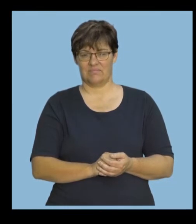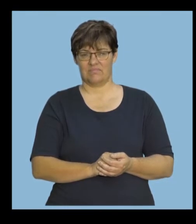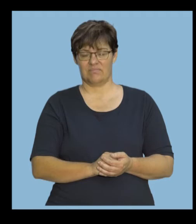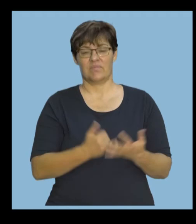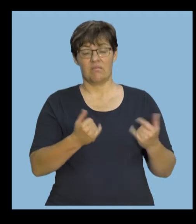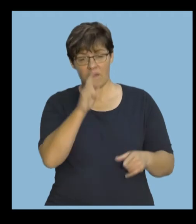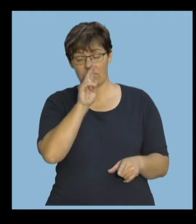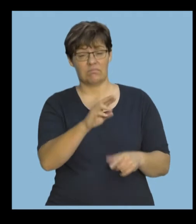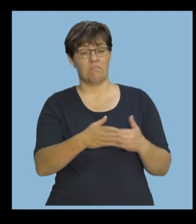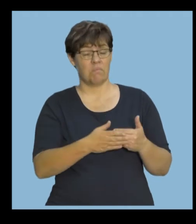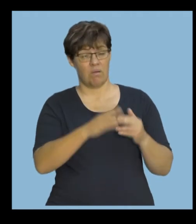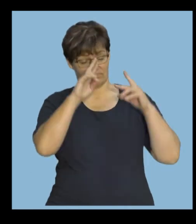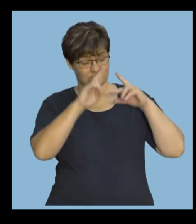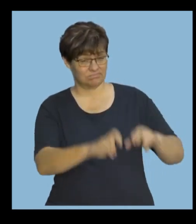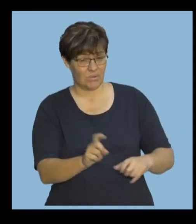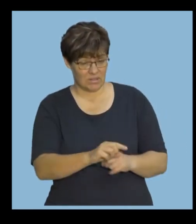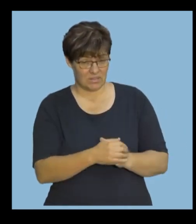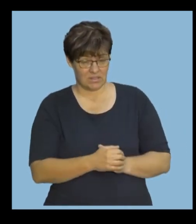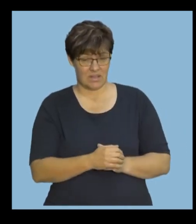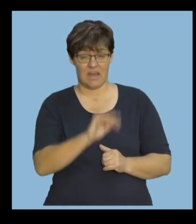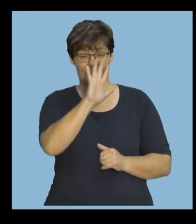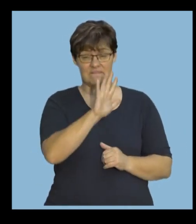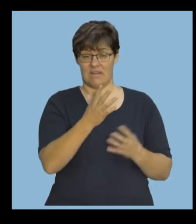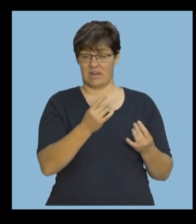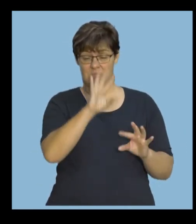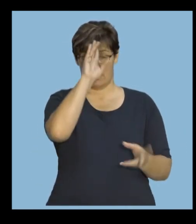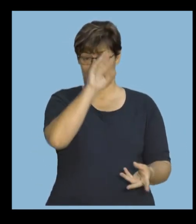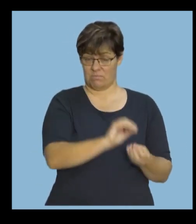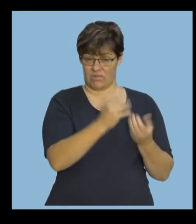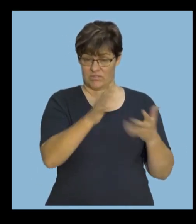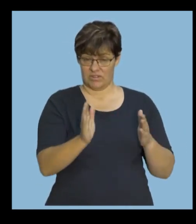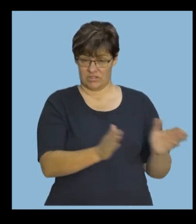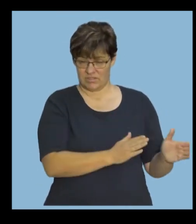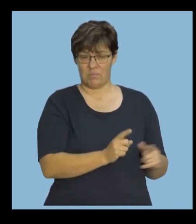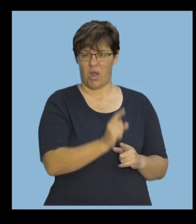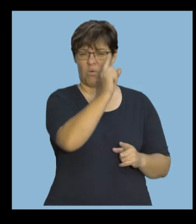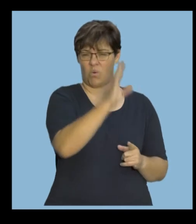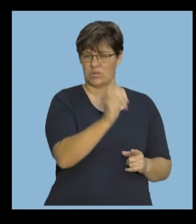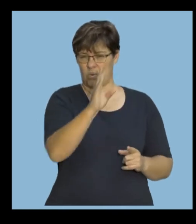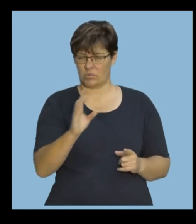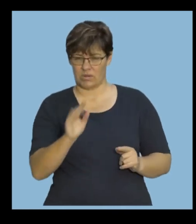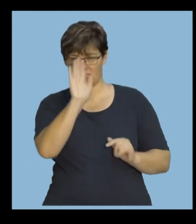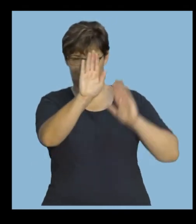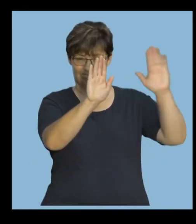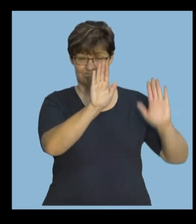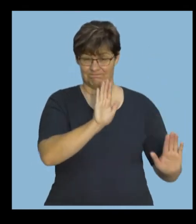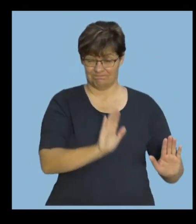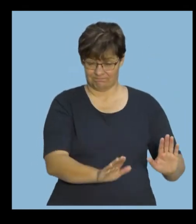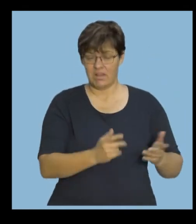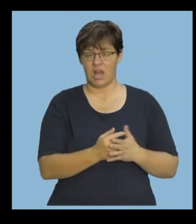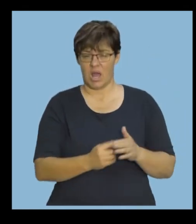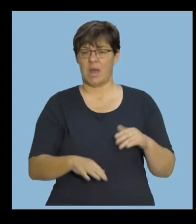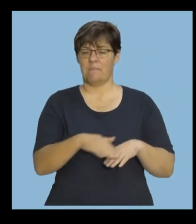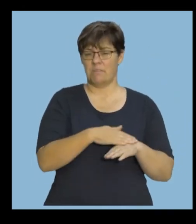So what are we going to look at now? We've looked at 5-number summary, which is our quartiles with a